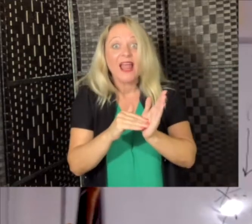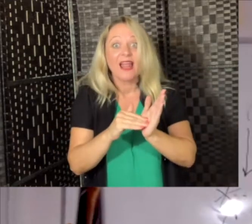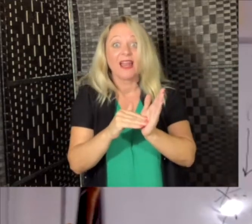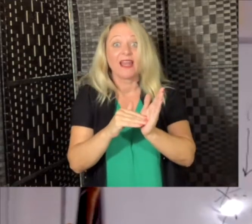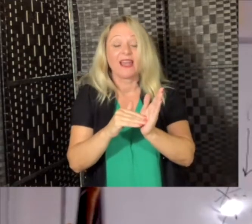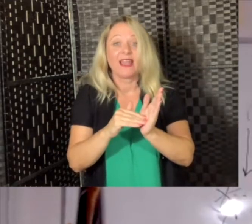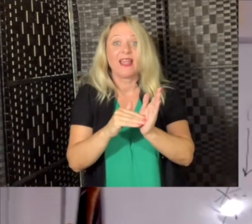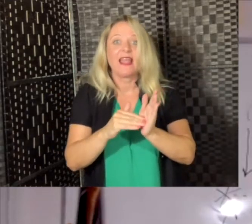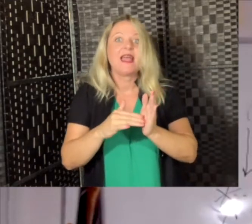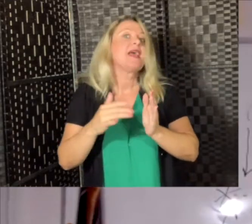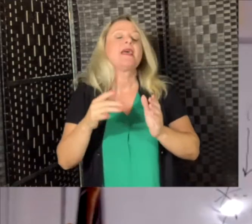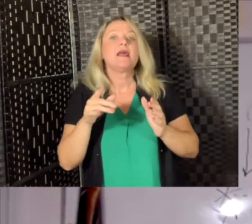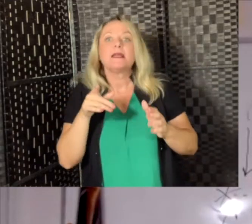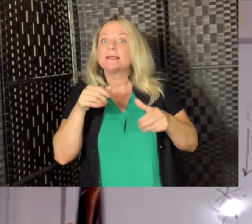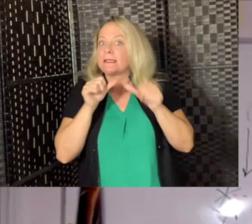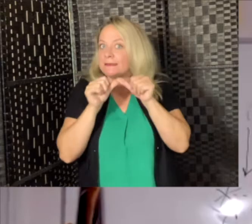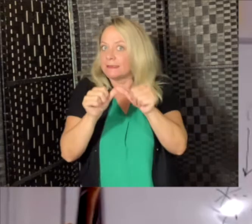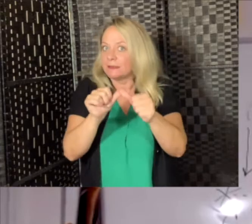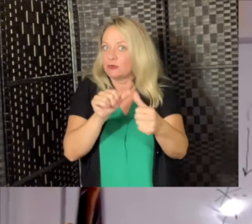pairing relationship,